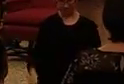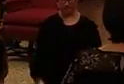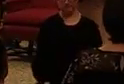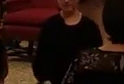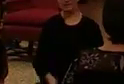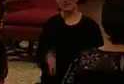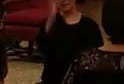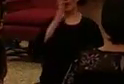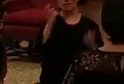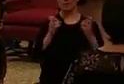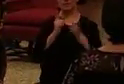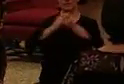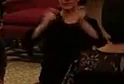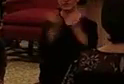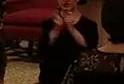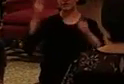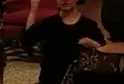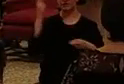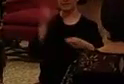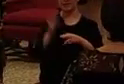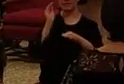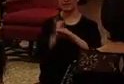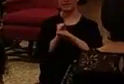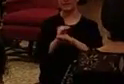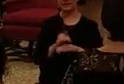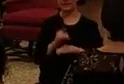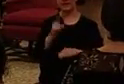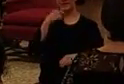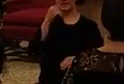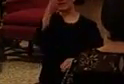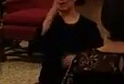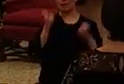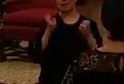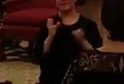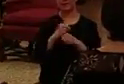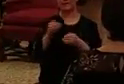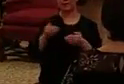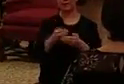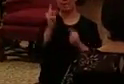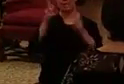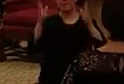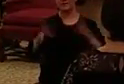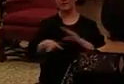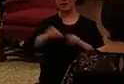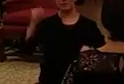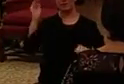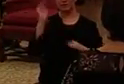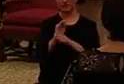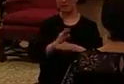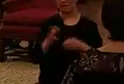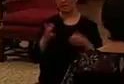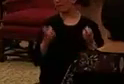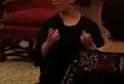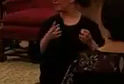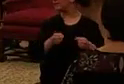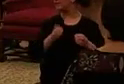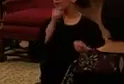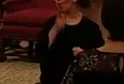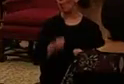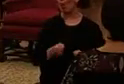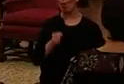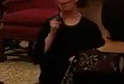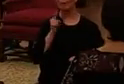God wants to change your name tonight. I said, God wants to make a new creature out of you tonight. He wants to take the old